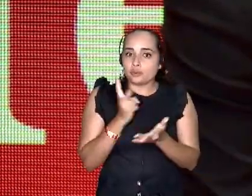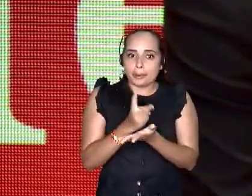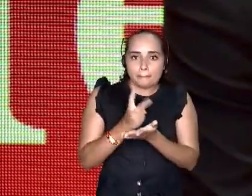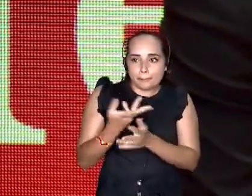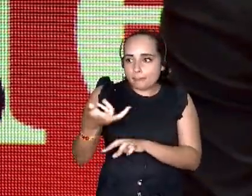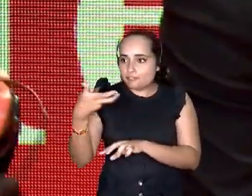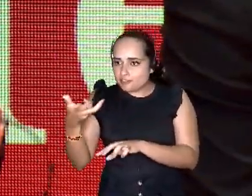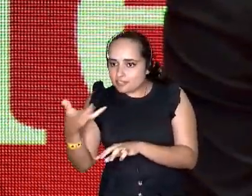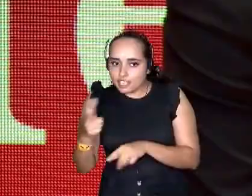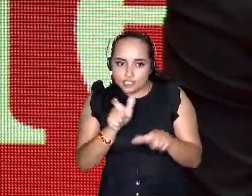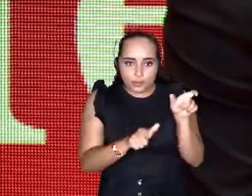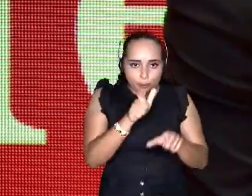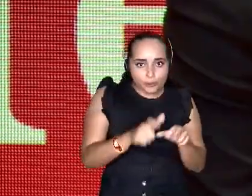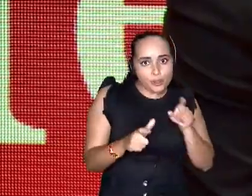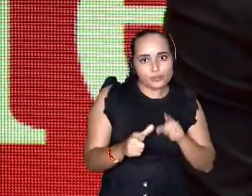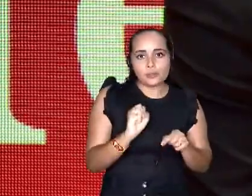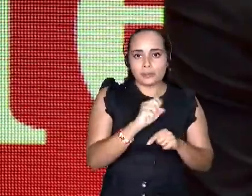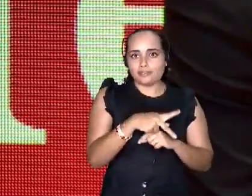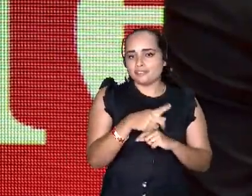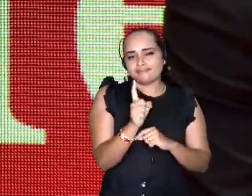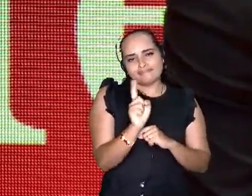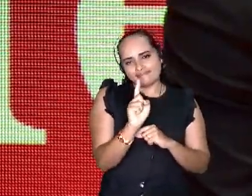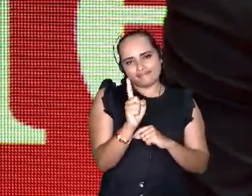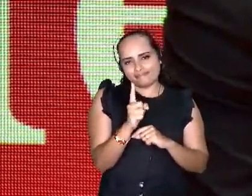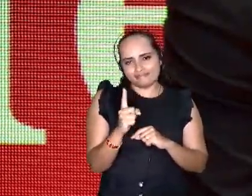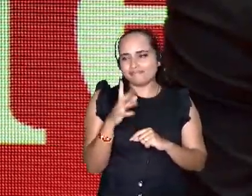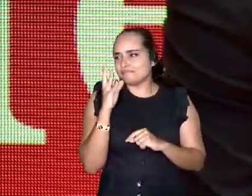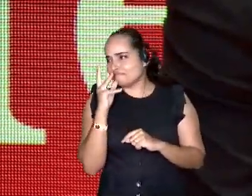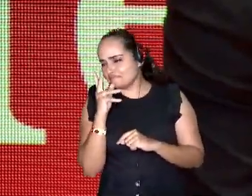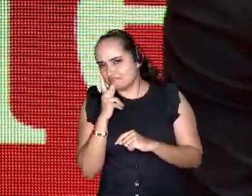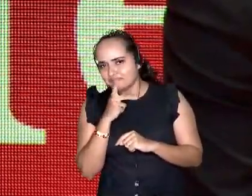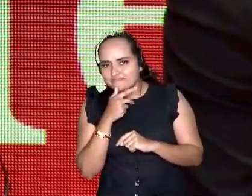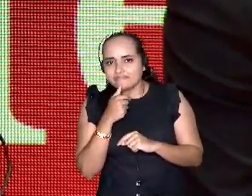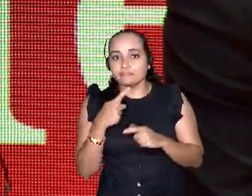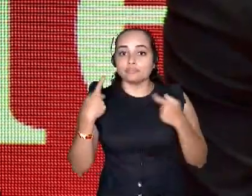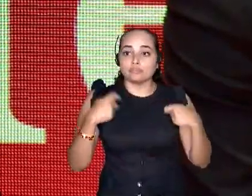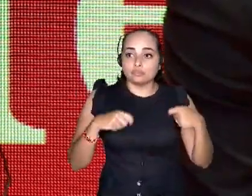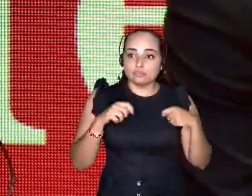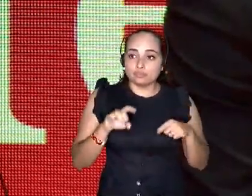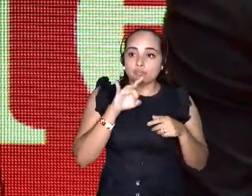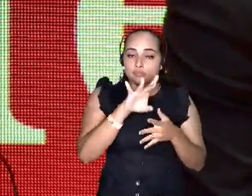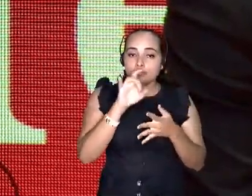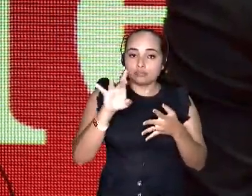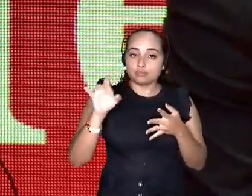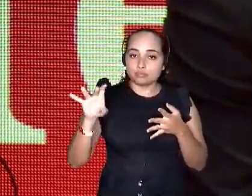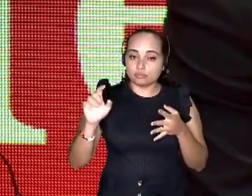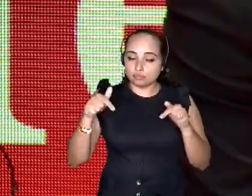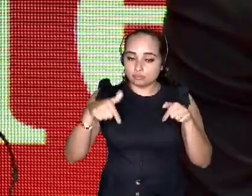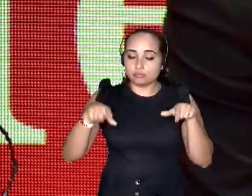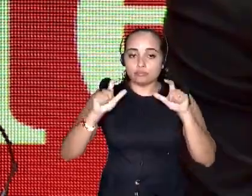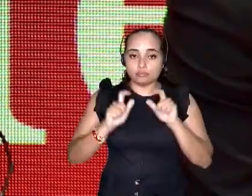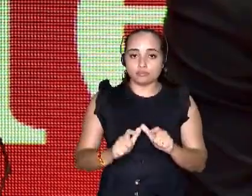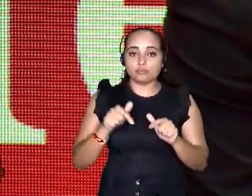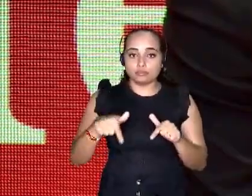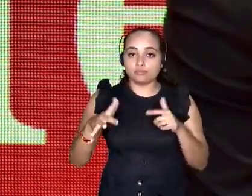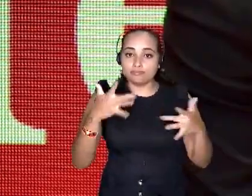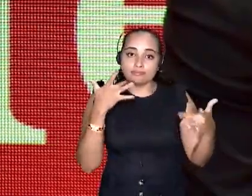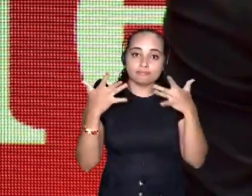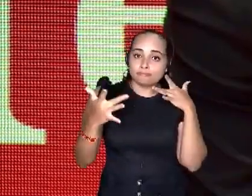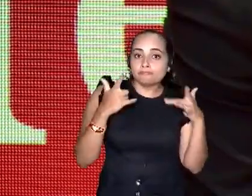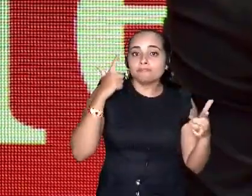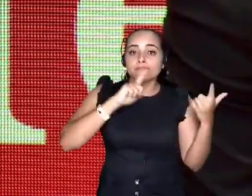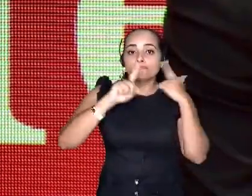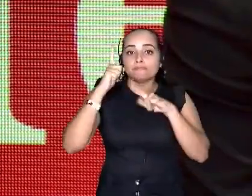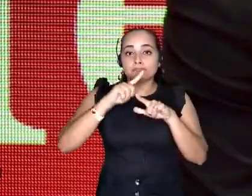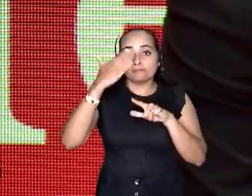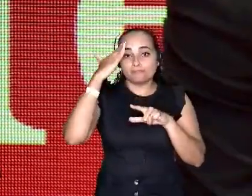will need us in this room to manage that transition in an extremely careful way. So in other ways, we're